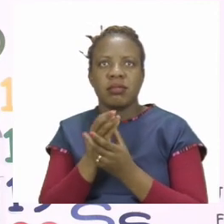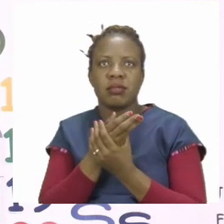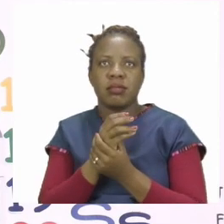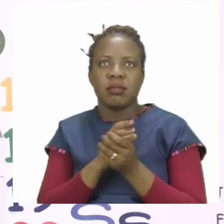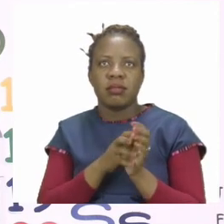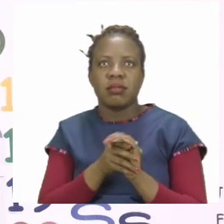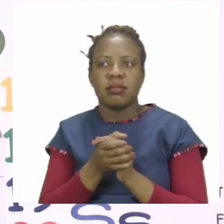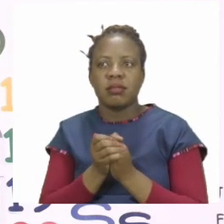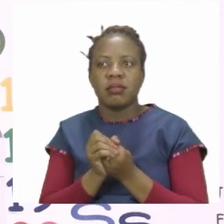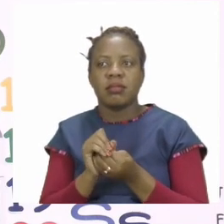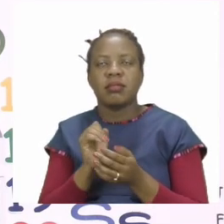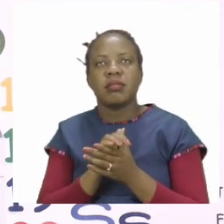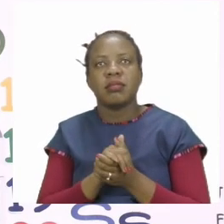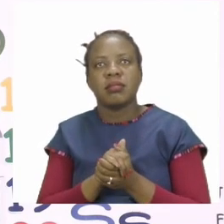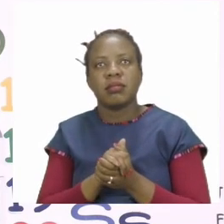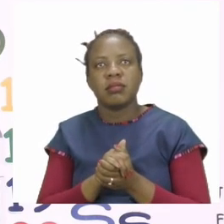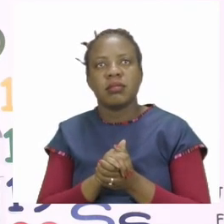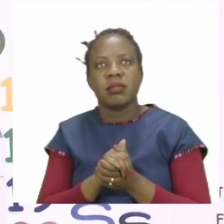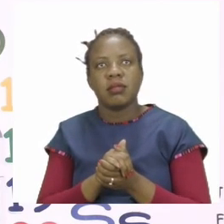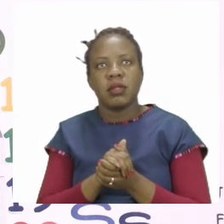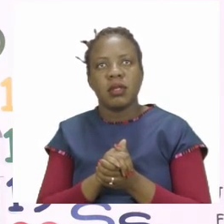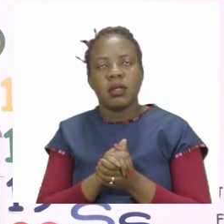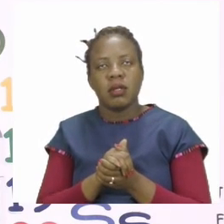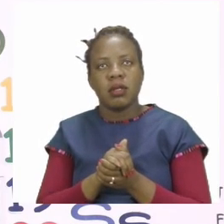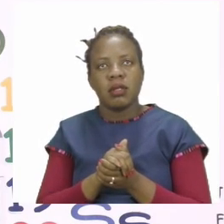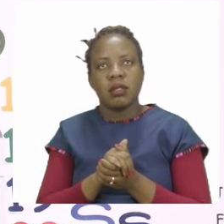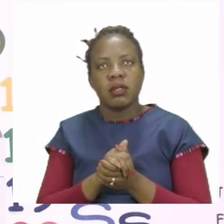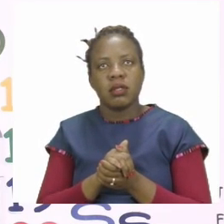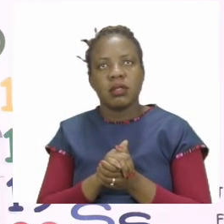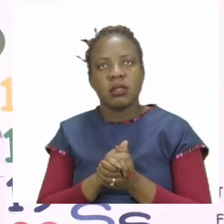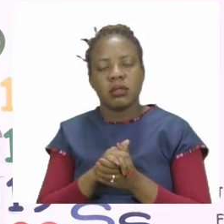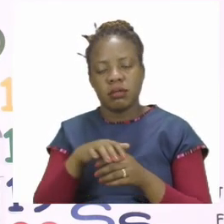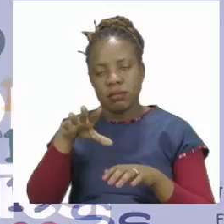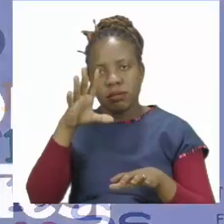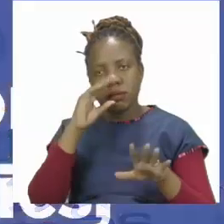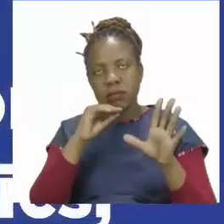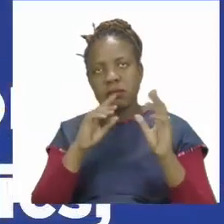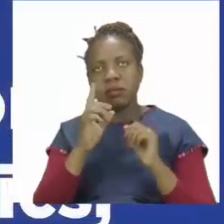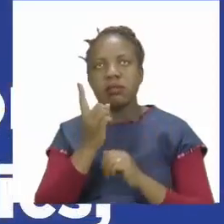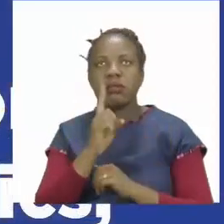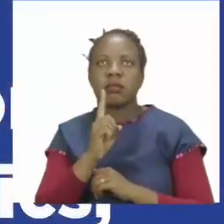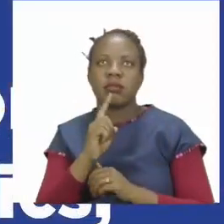Now, let's see what our lesson for today is all about.